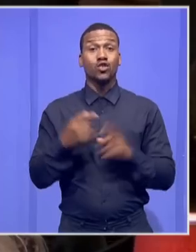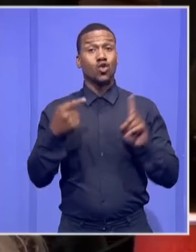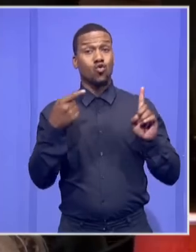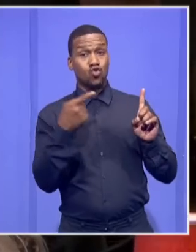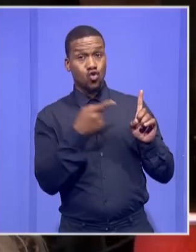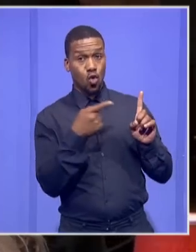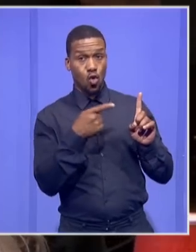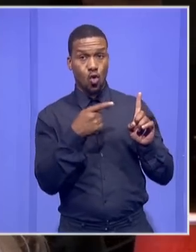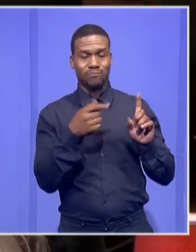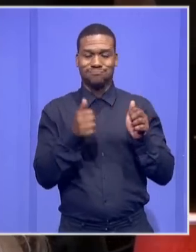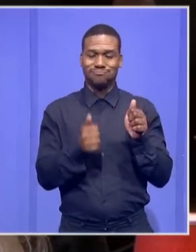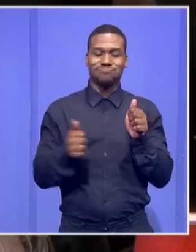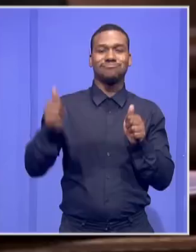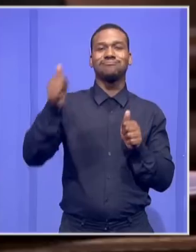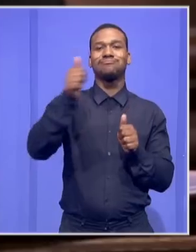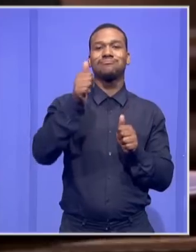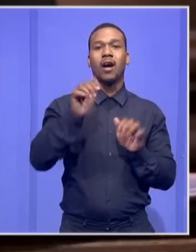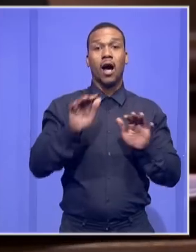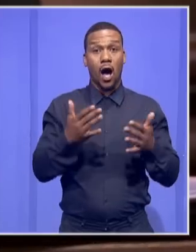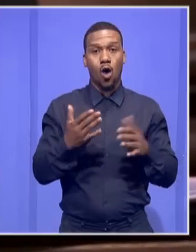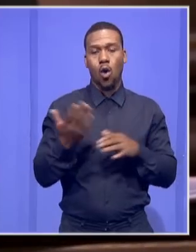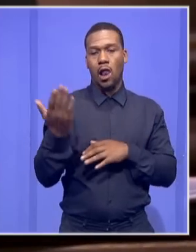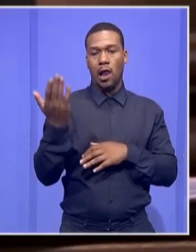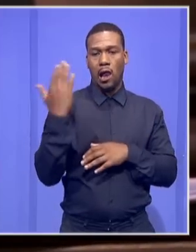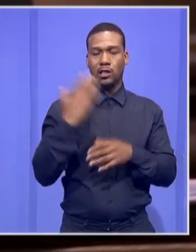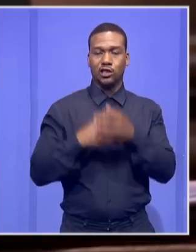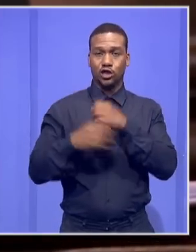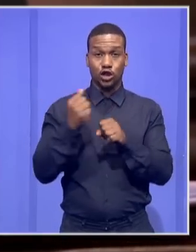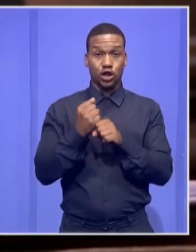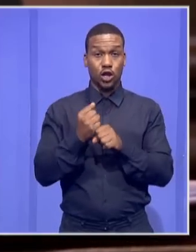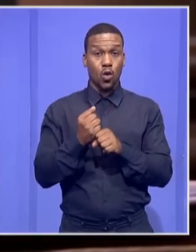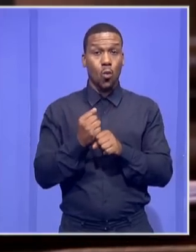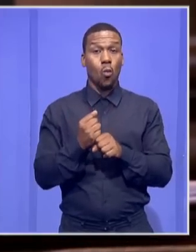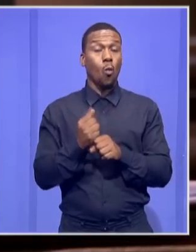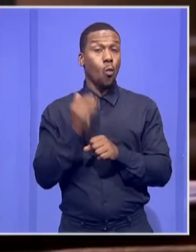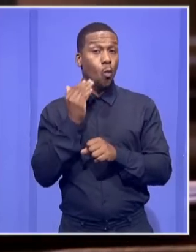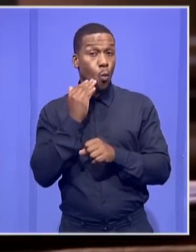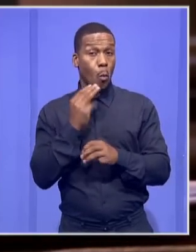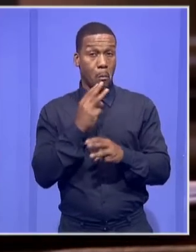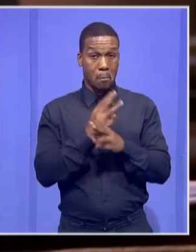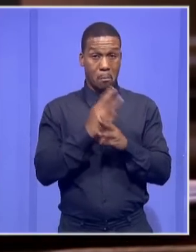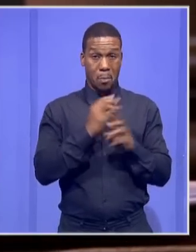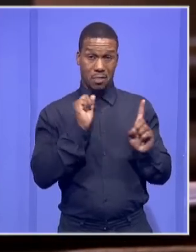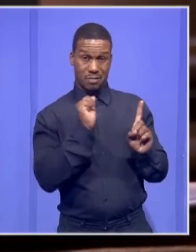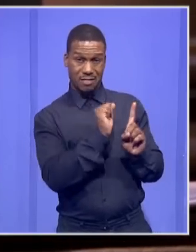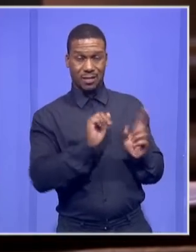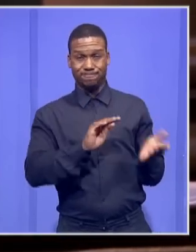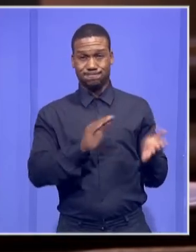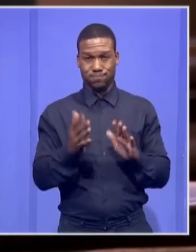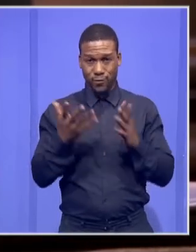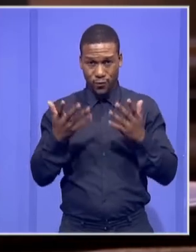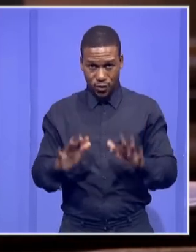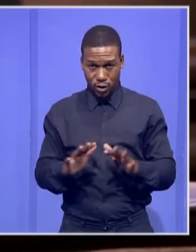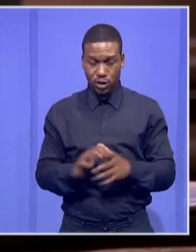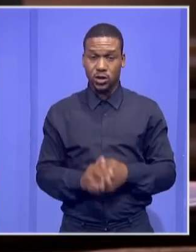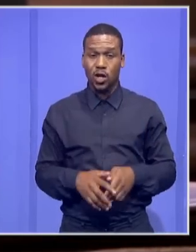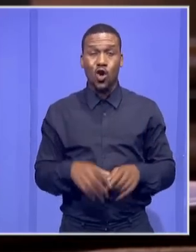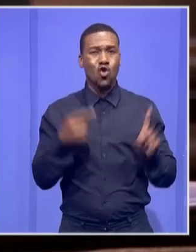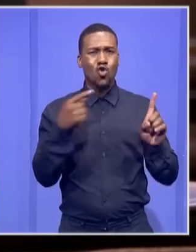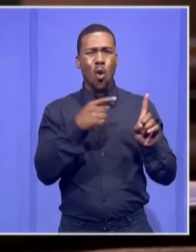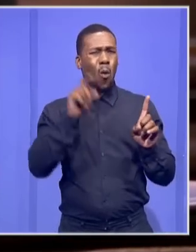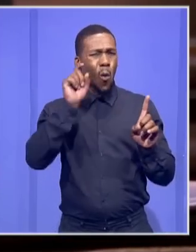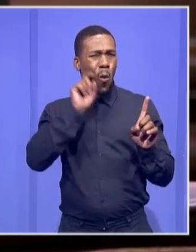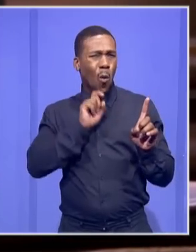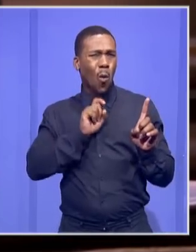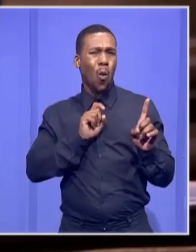died last September. 74-year-old Charles will become the oldest British monarch to have the St. Edward's crown